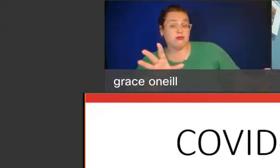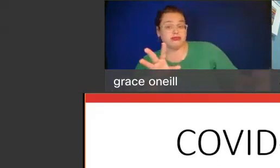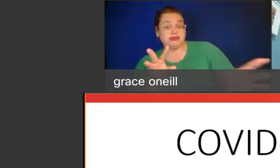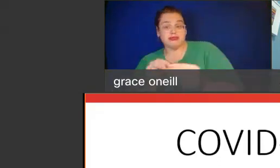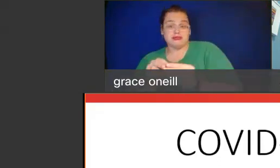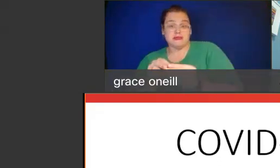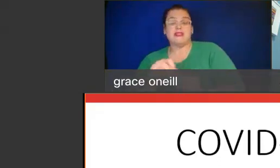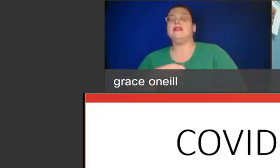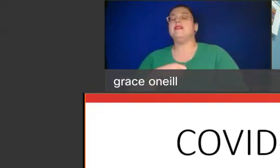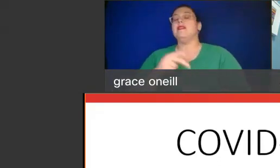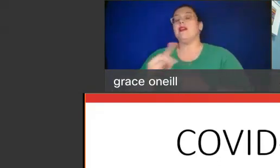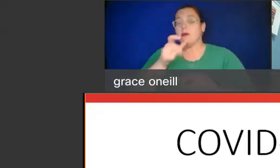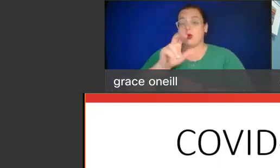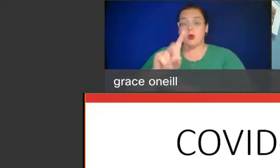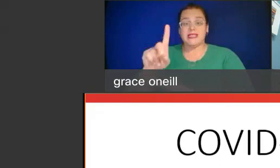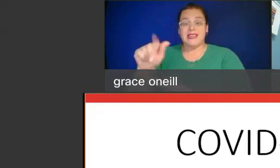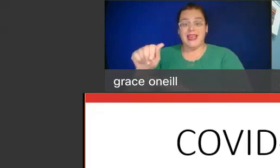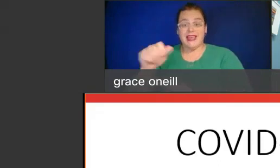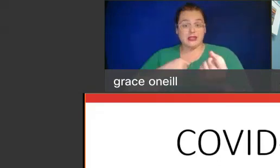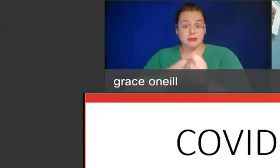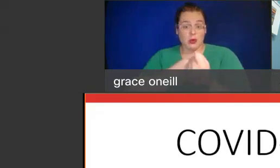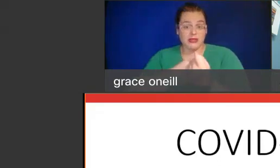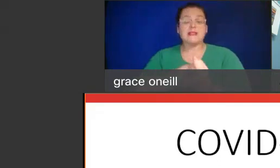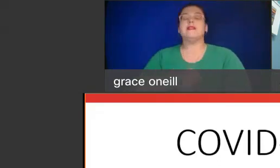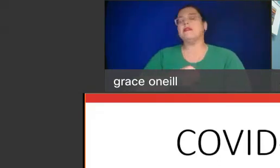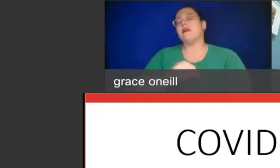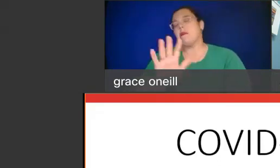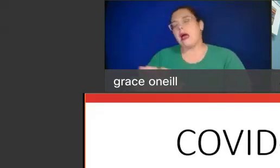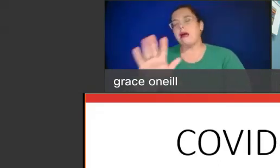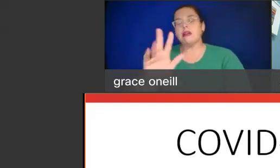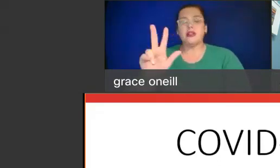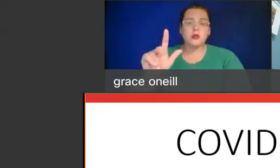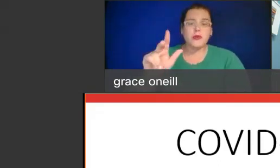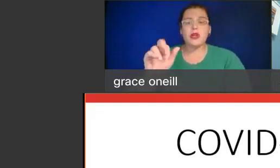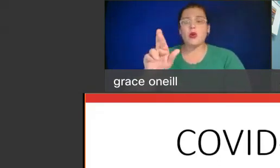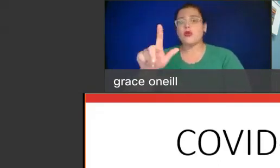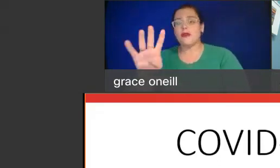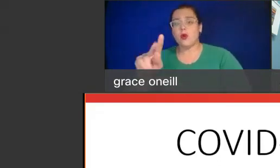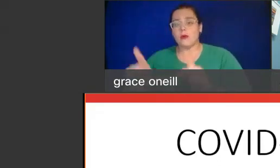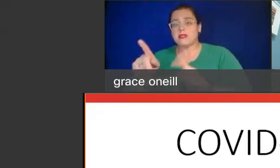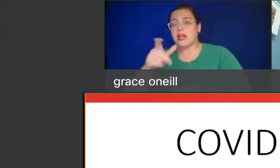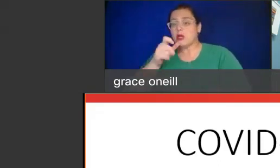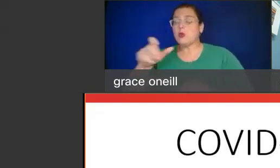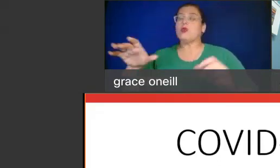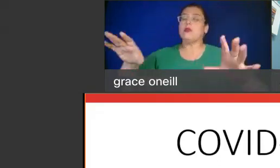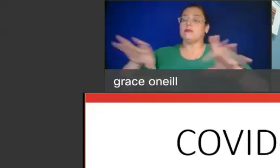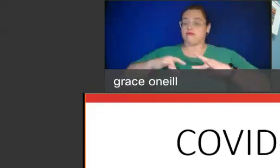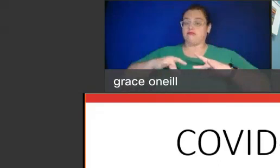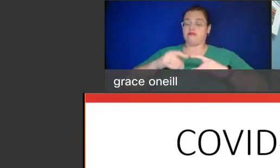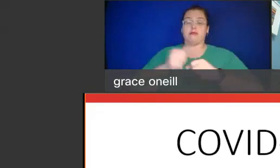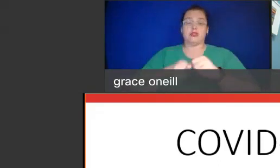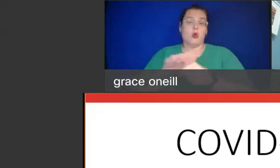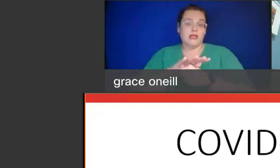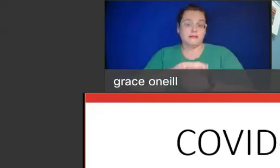by DDA, it's about 23 to 24% of people have contracted COVID. There have